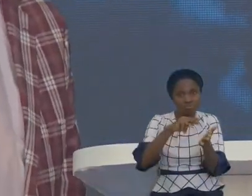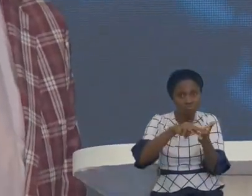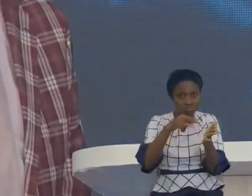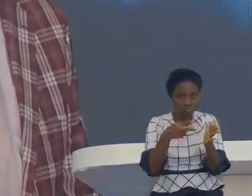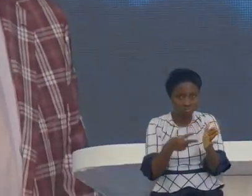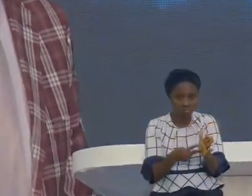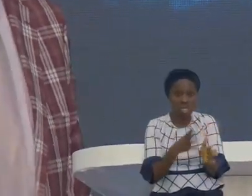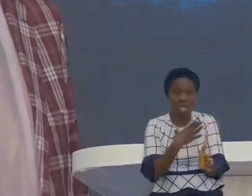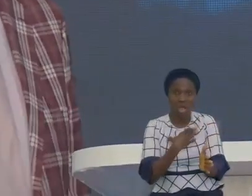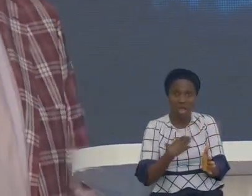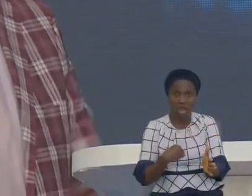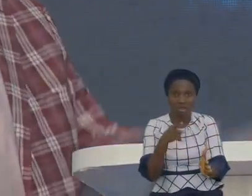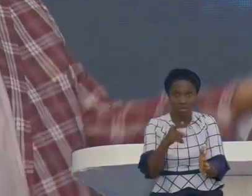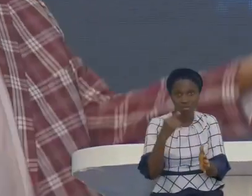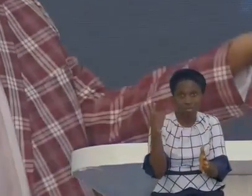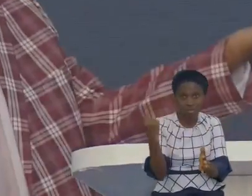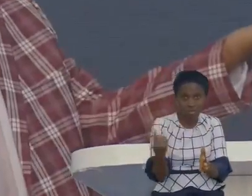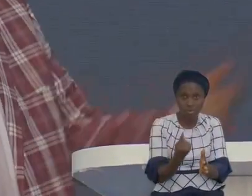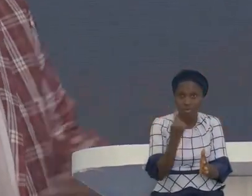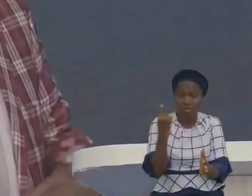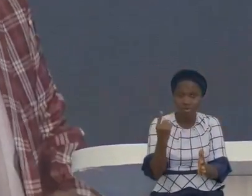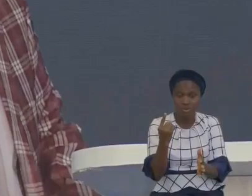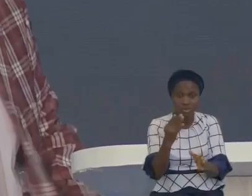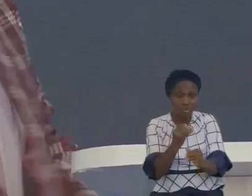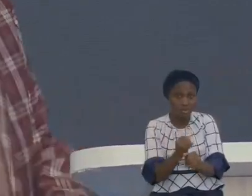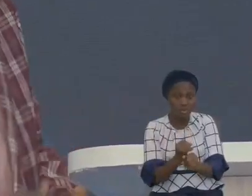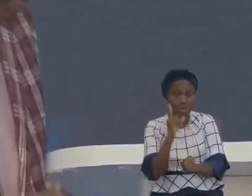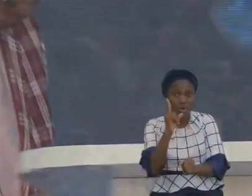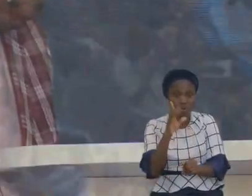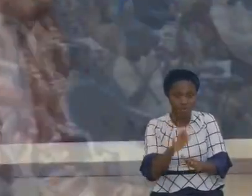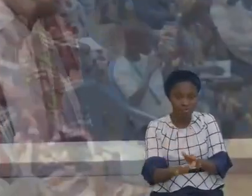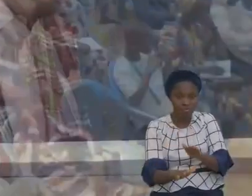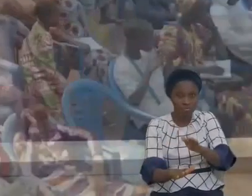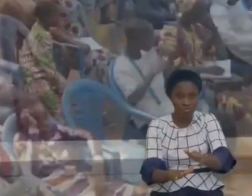1 step forward, 1 step forward, you will get there.